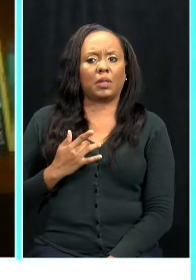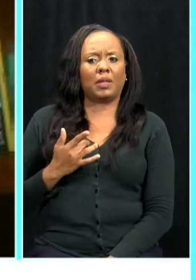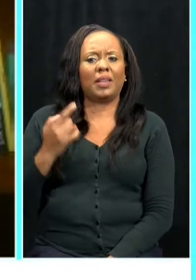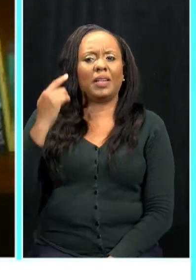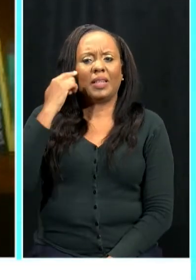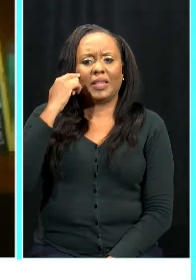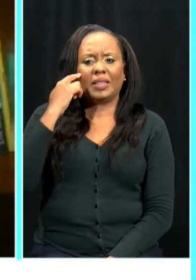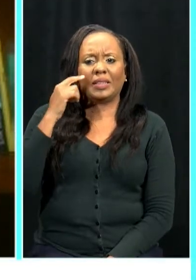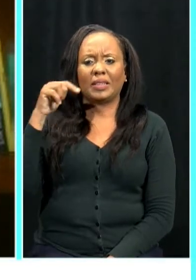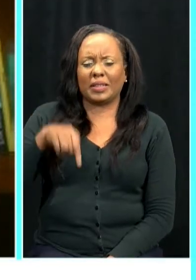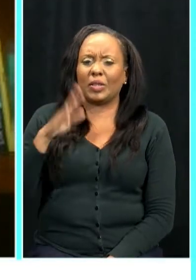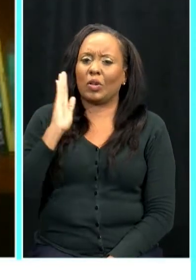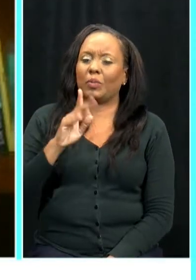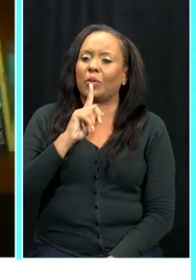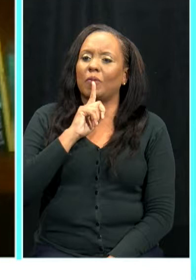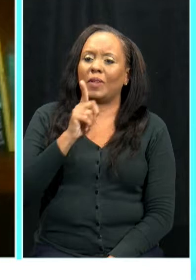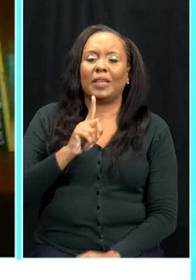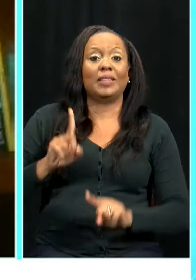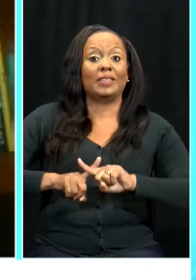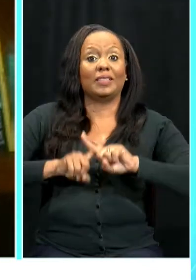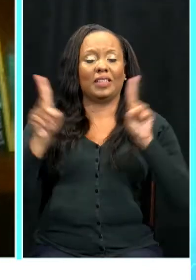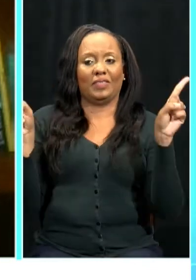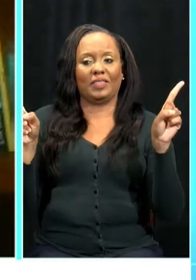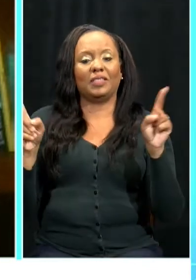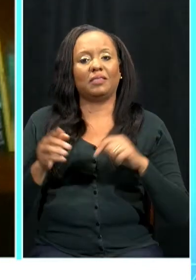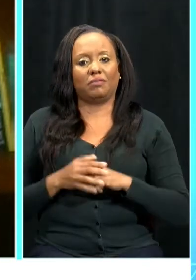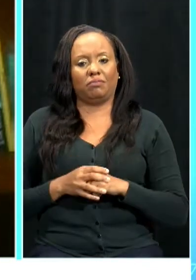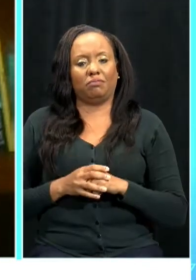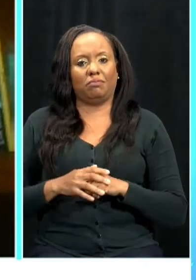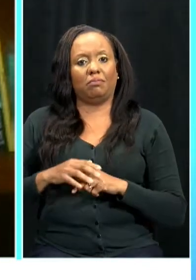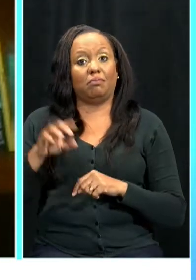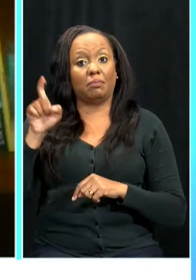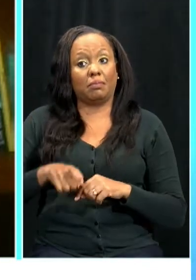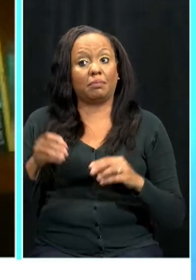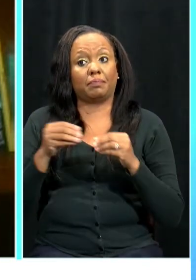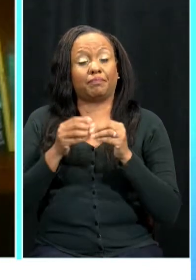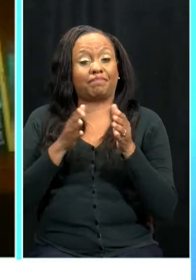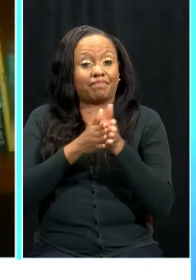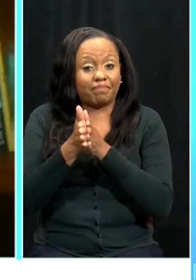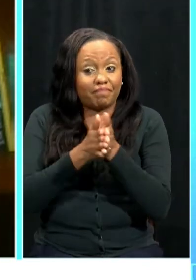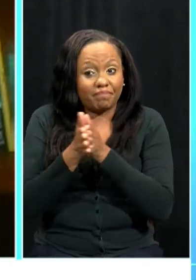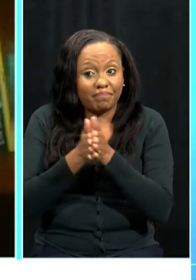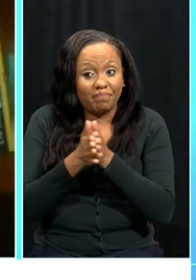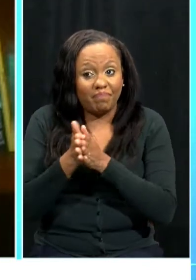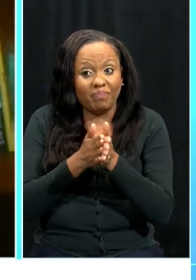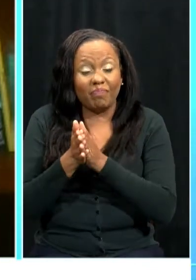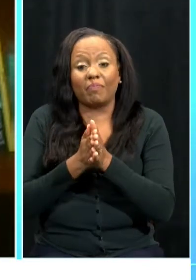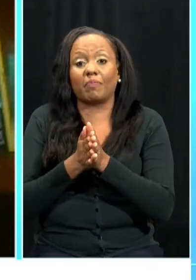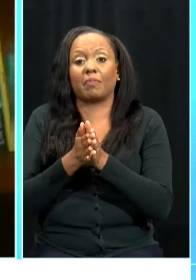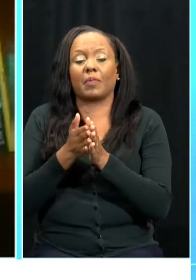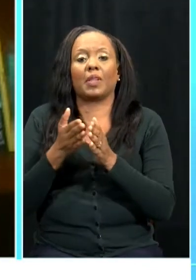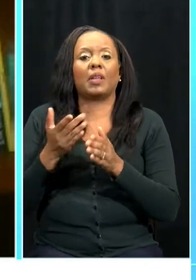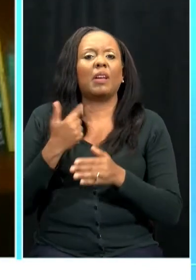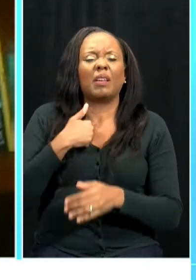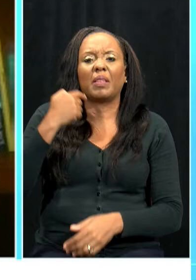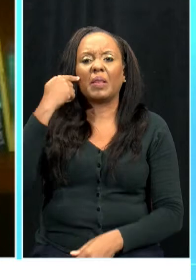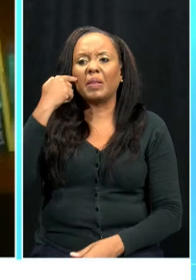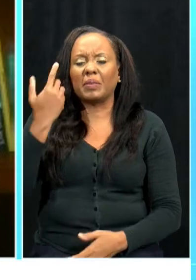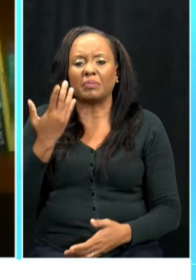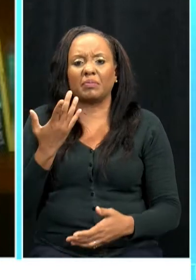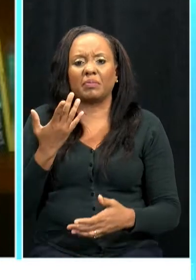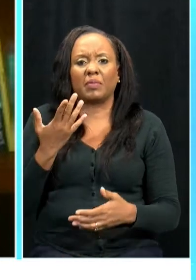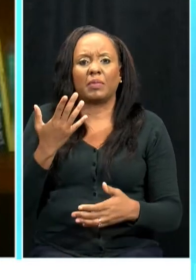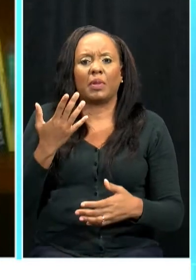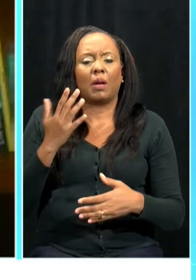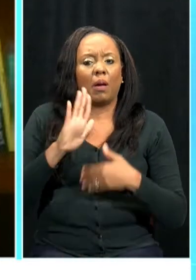when you motivation, and one is almost expecting a low turnout, and I think all the parties would have to work